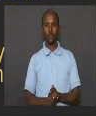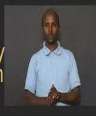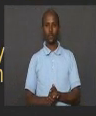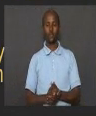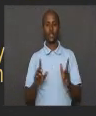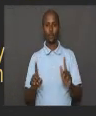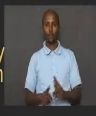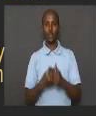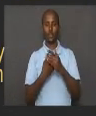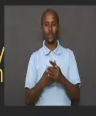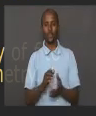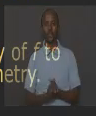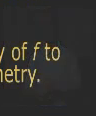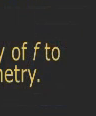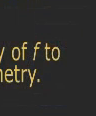Begin.